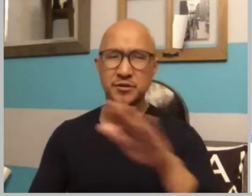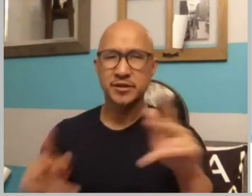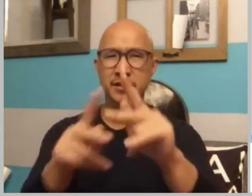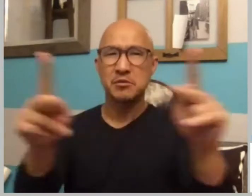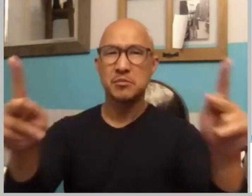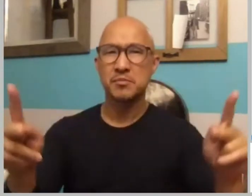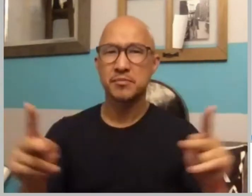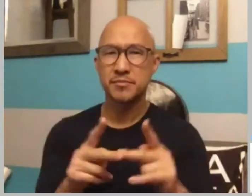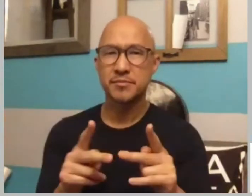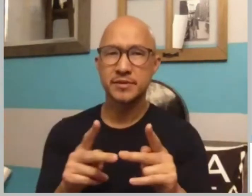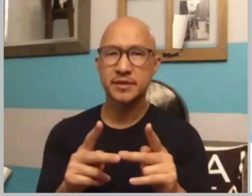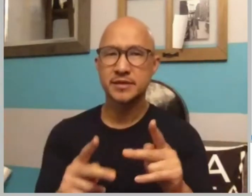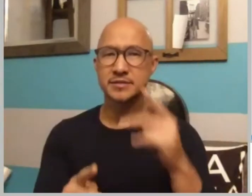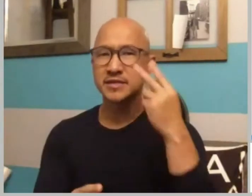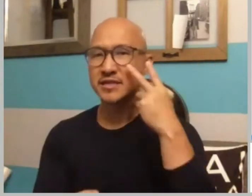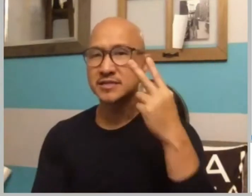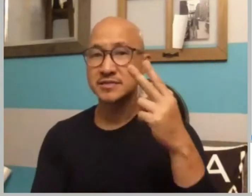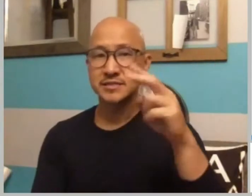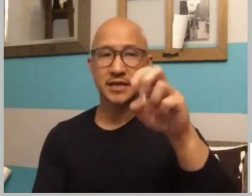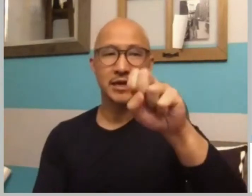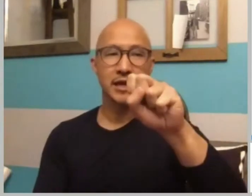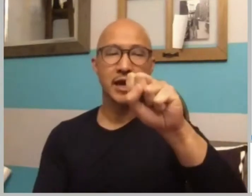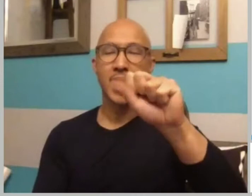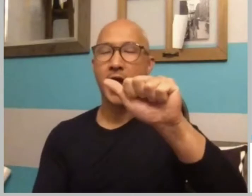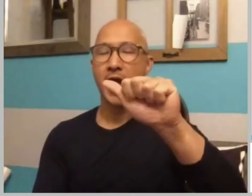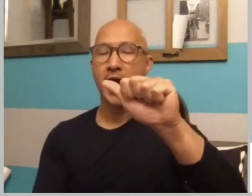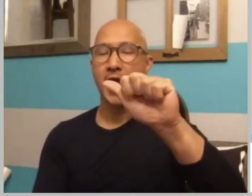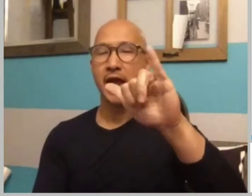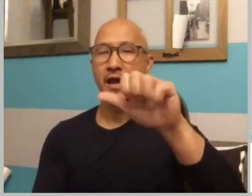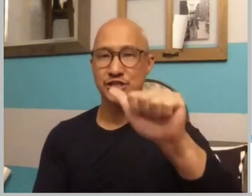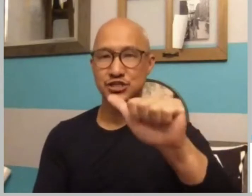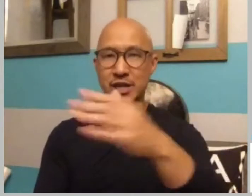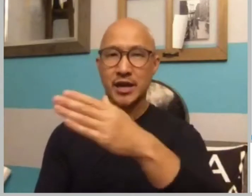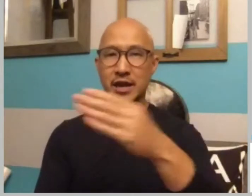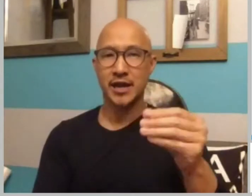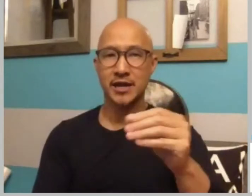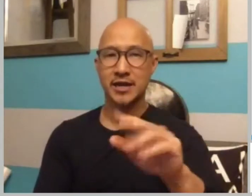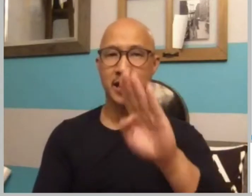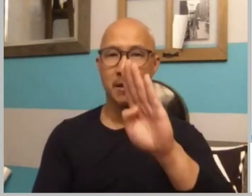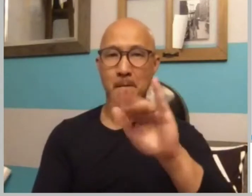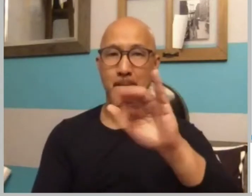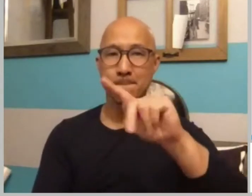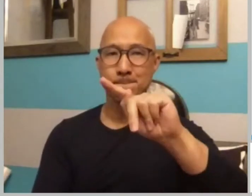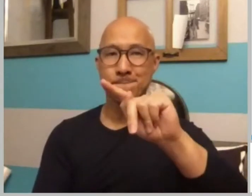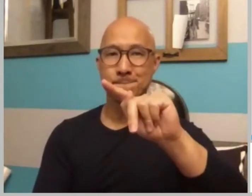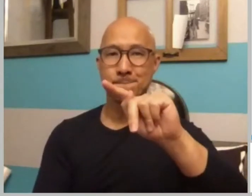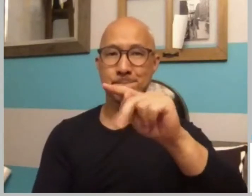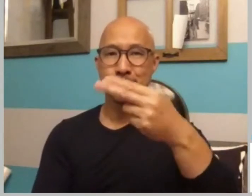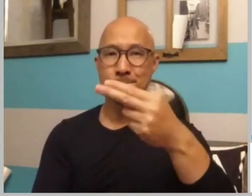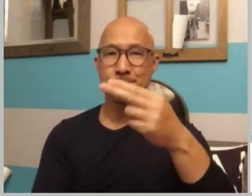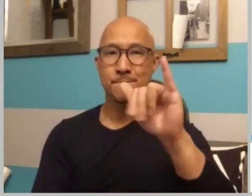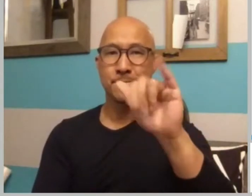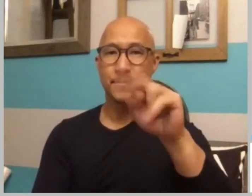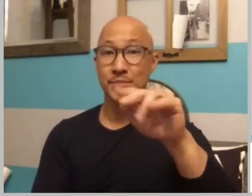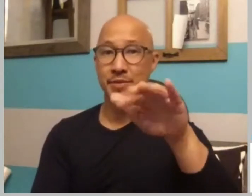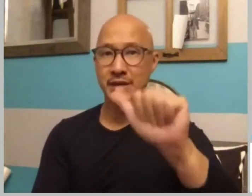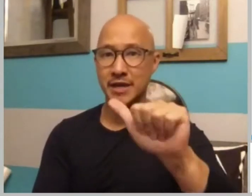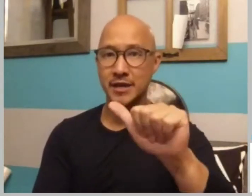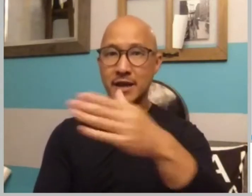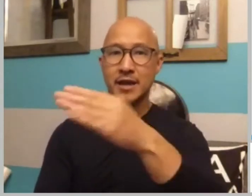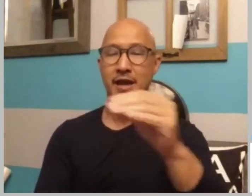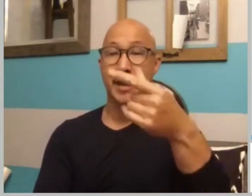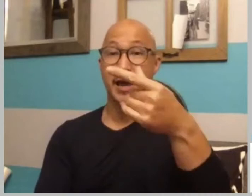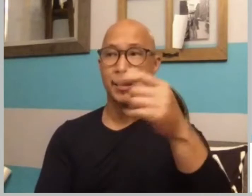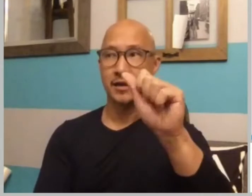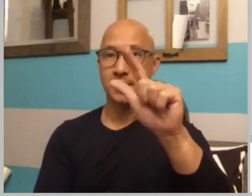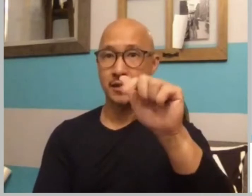those places that were mentioned in the letter, you see them there. And when